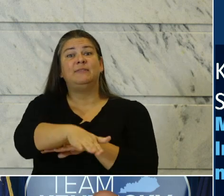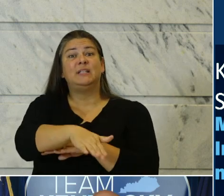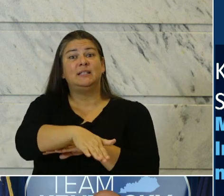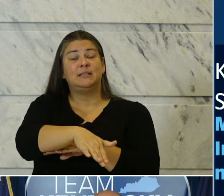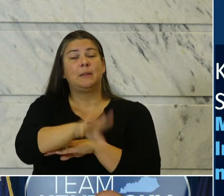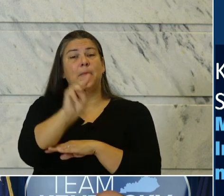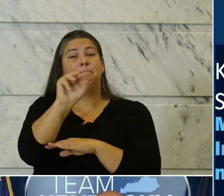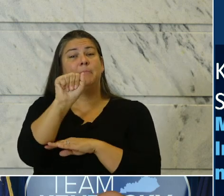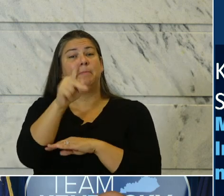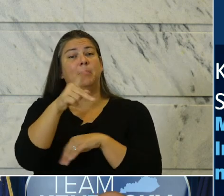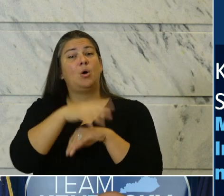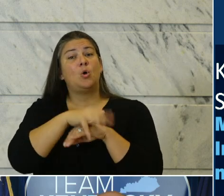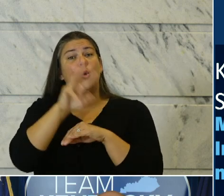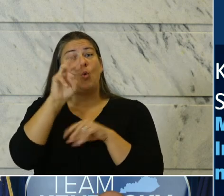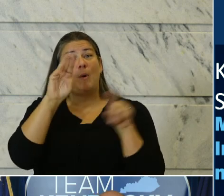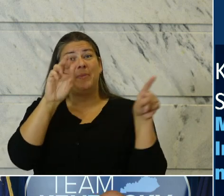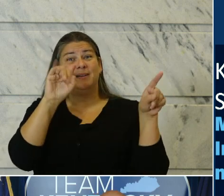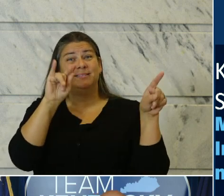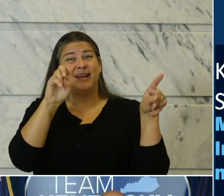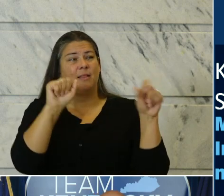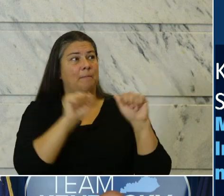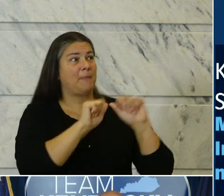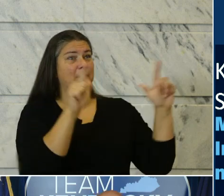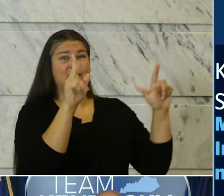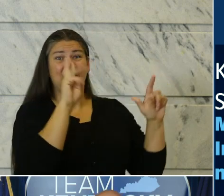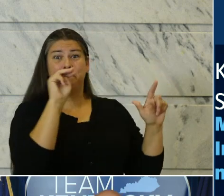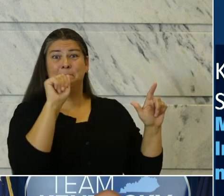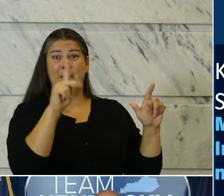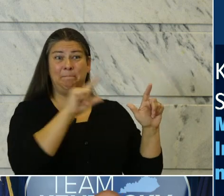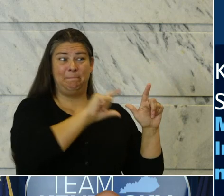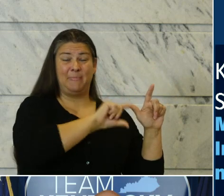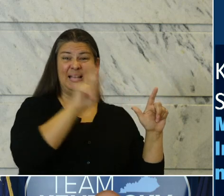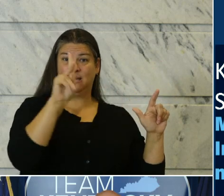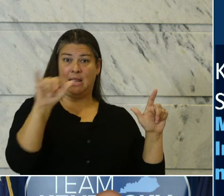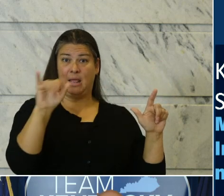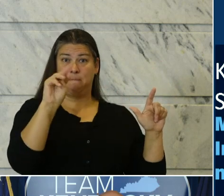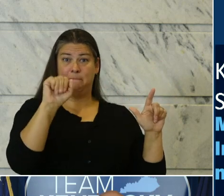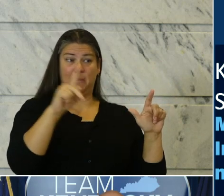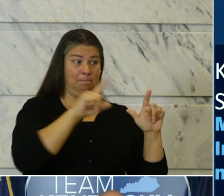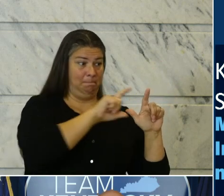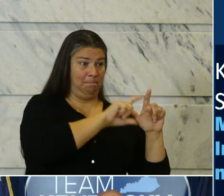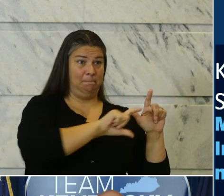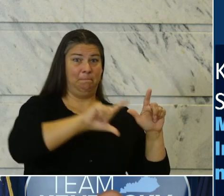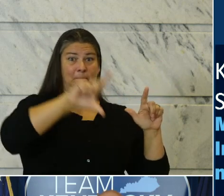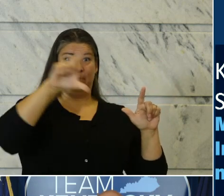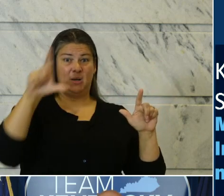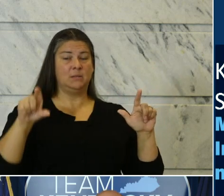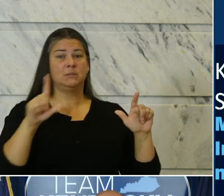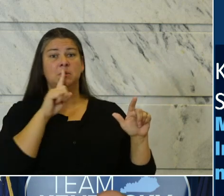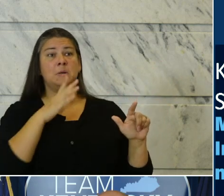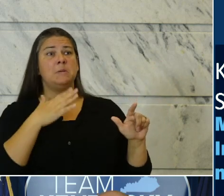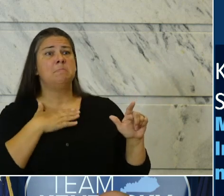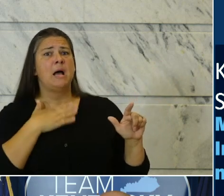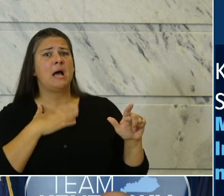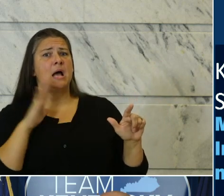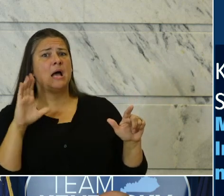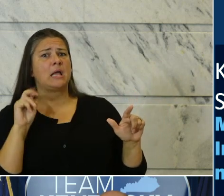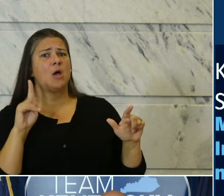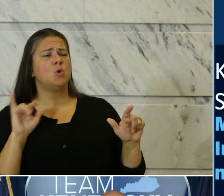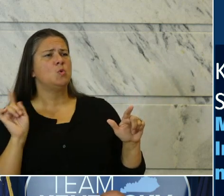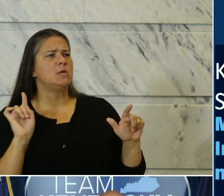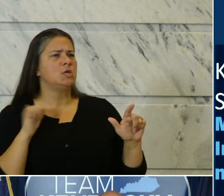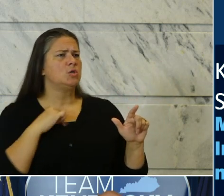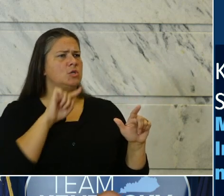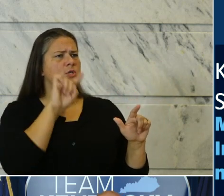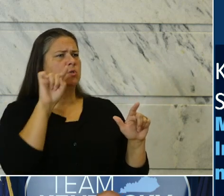put the map in here. It's published right on the main page of the website every single day. You match the color of your county to the color on